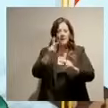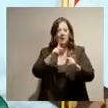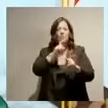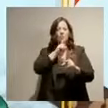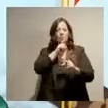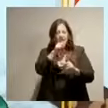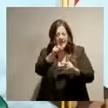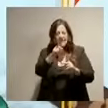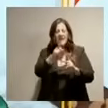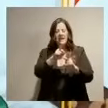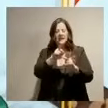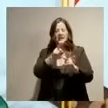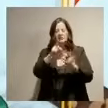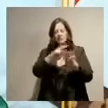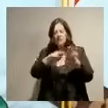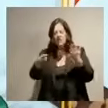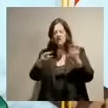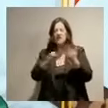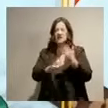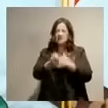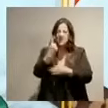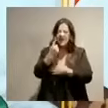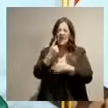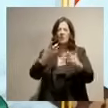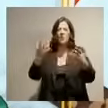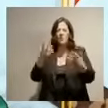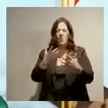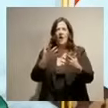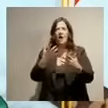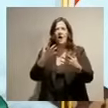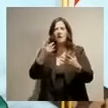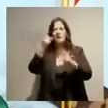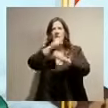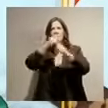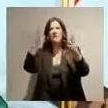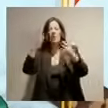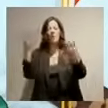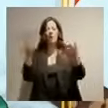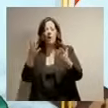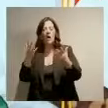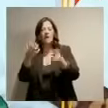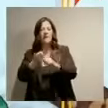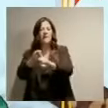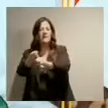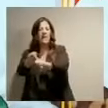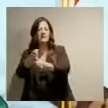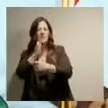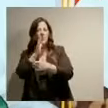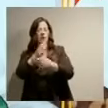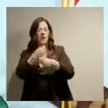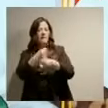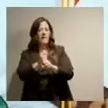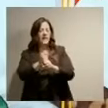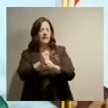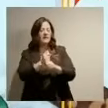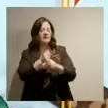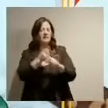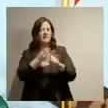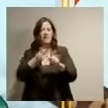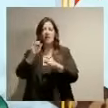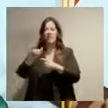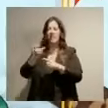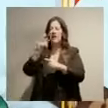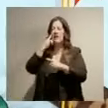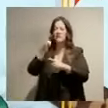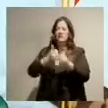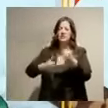through what that could mean. Again, separate and above from the legal questions in front of the California Supreme Court. Okay, separate